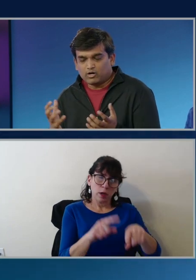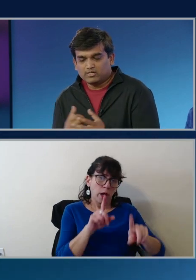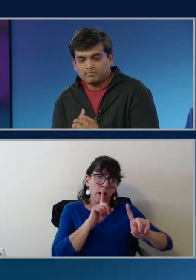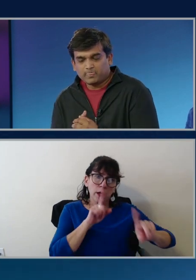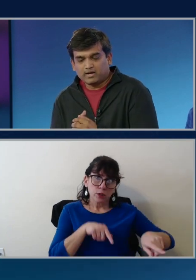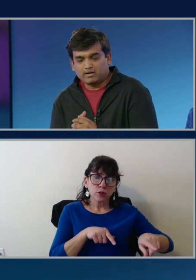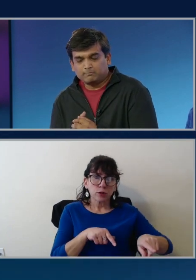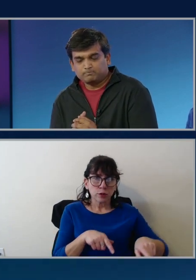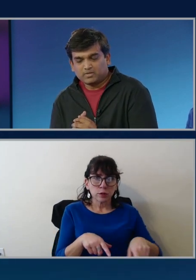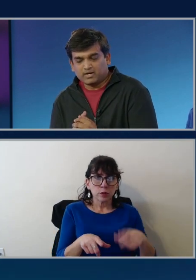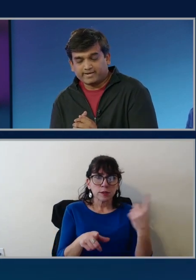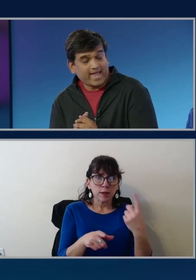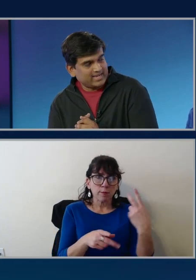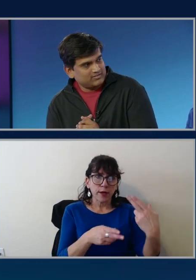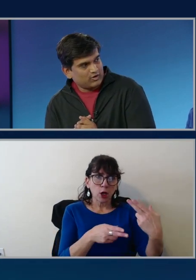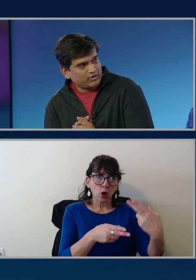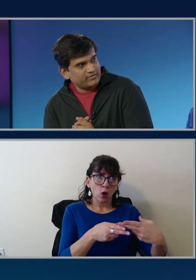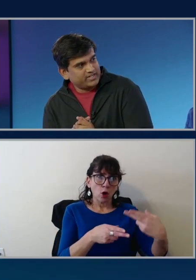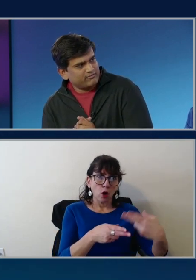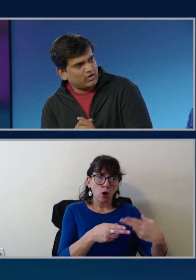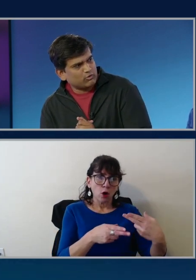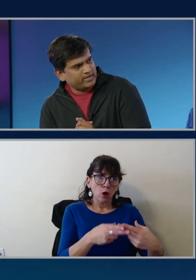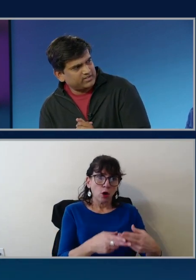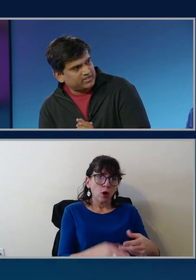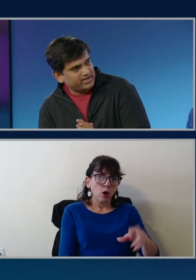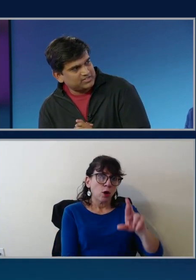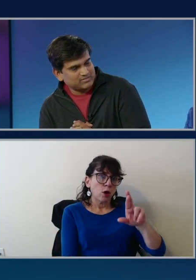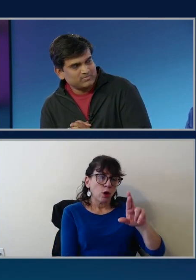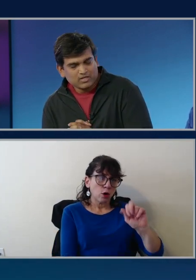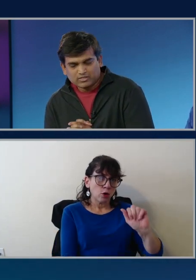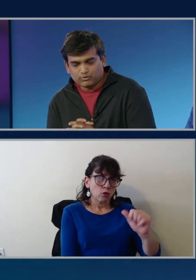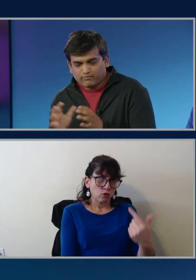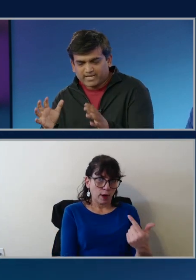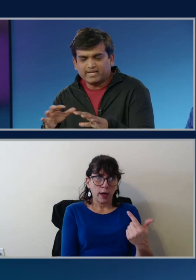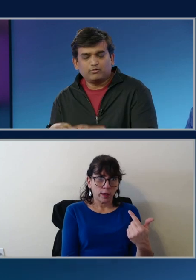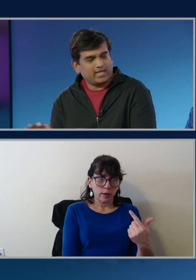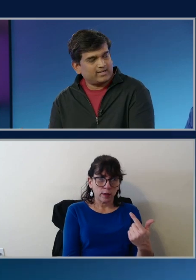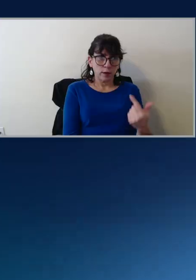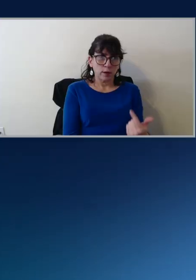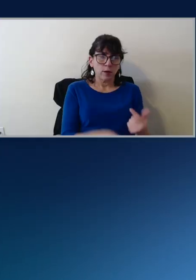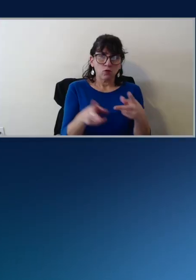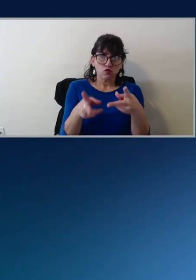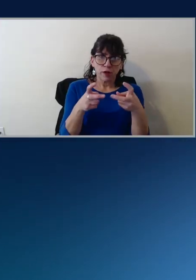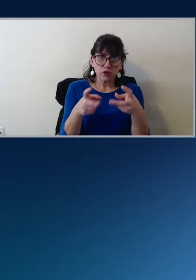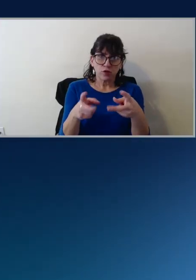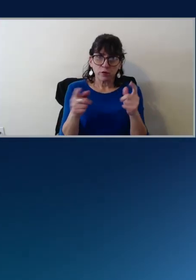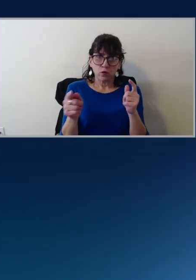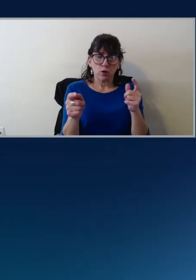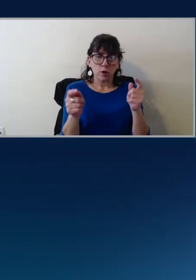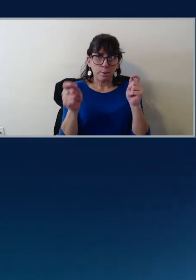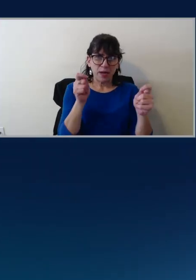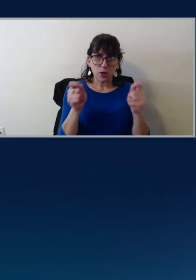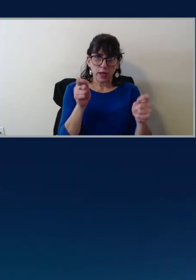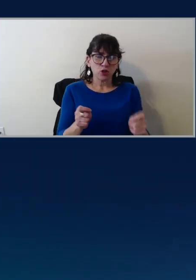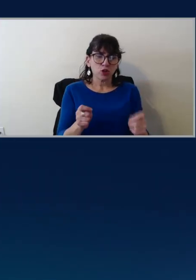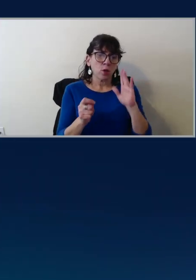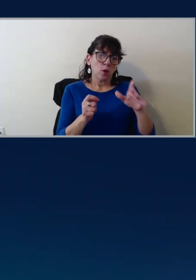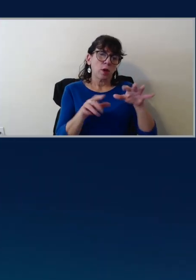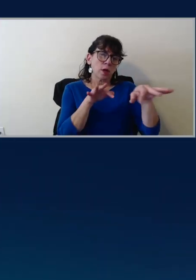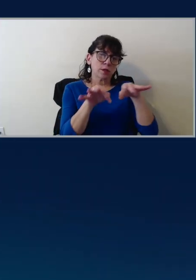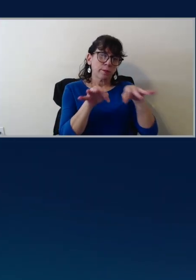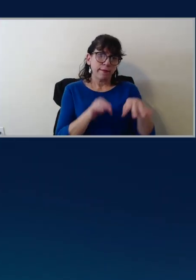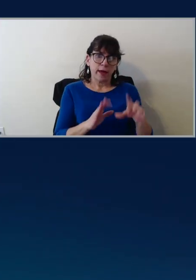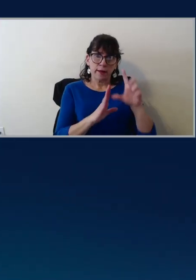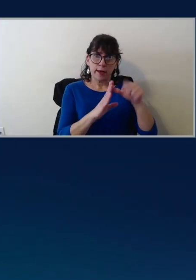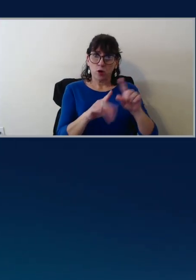something called a RAG, or retrieval augmented generation. Okay. So we will get into that later on. But in